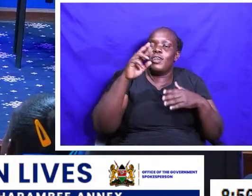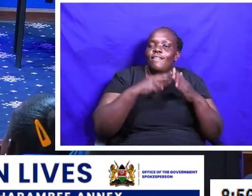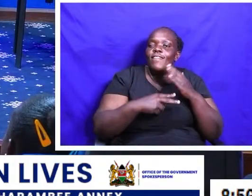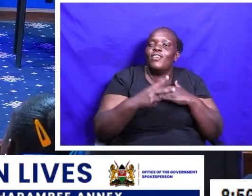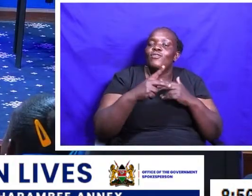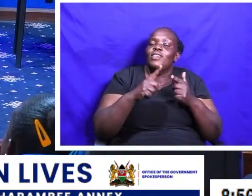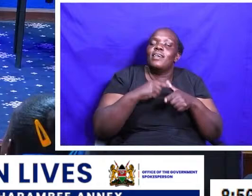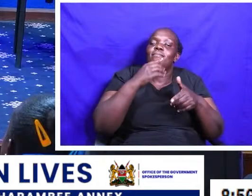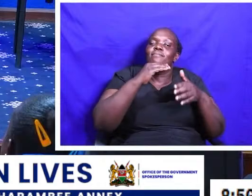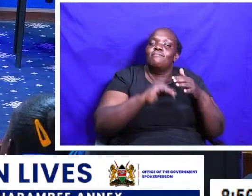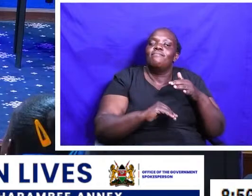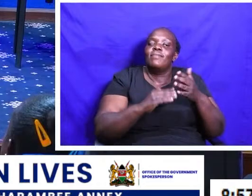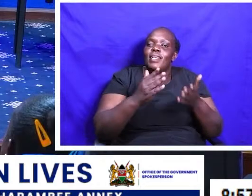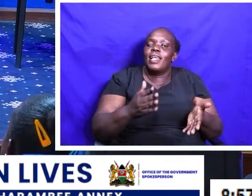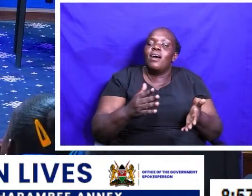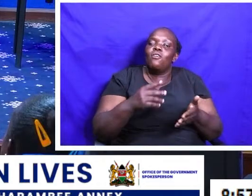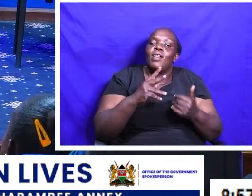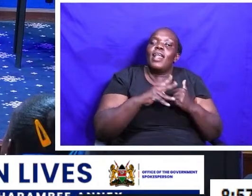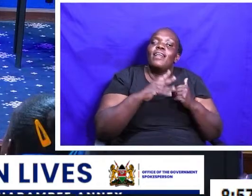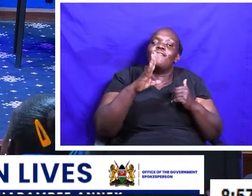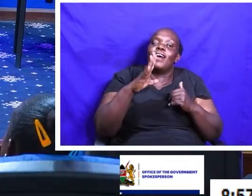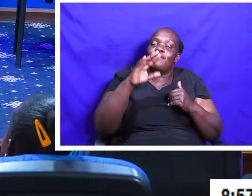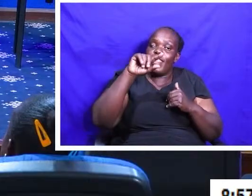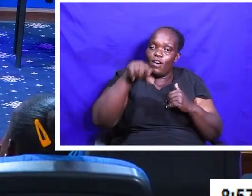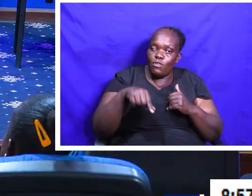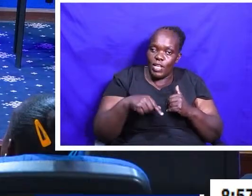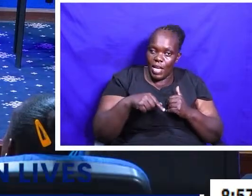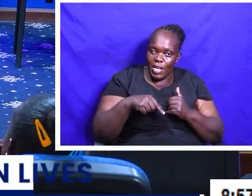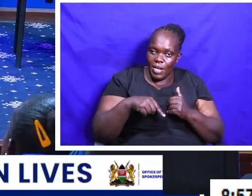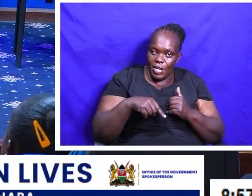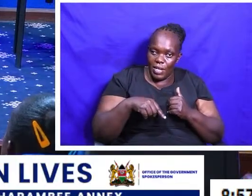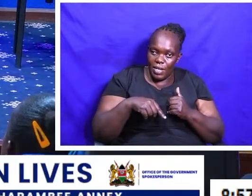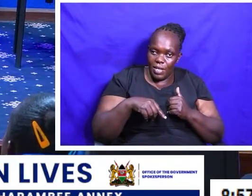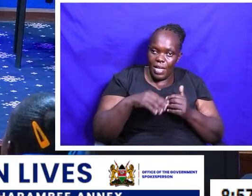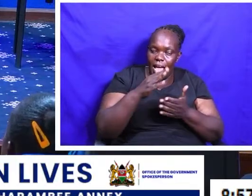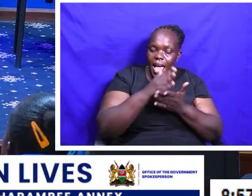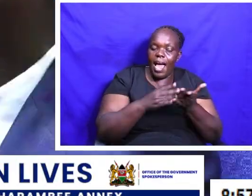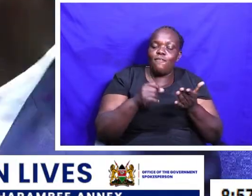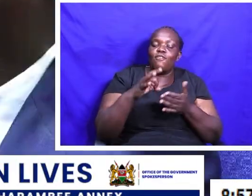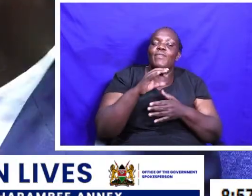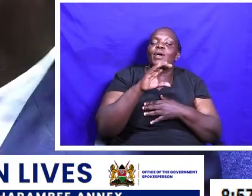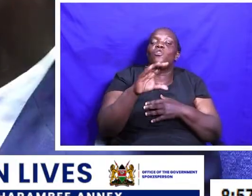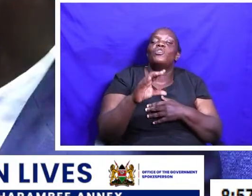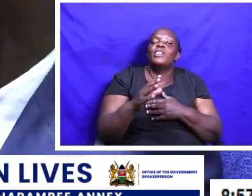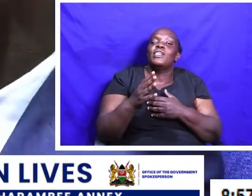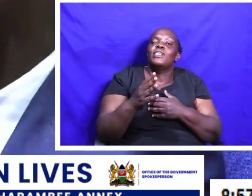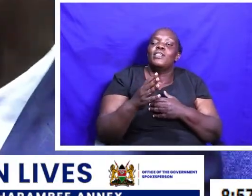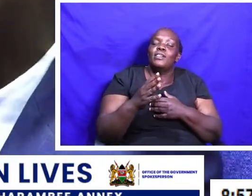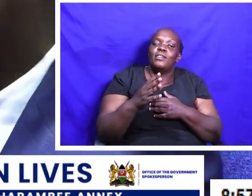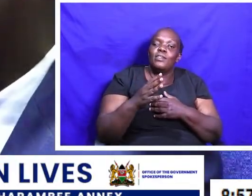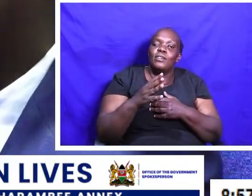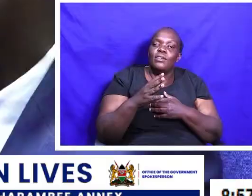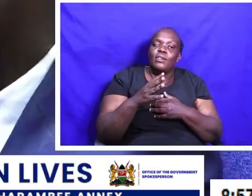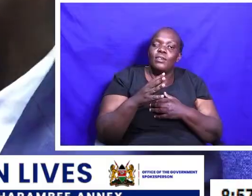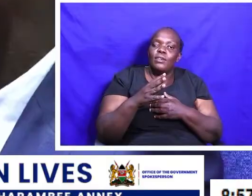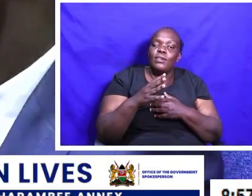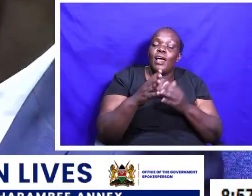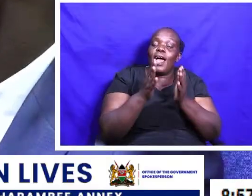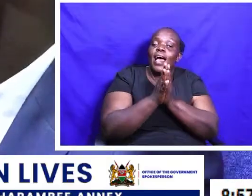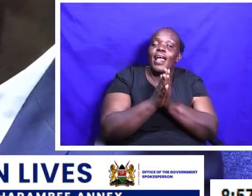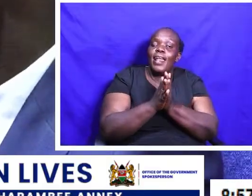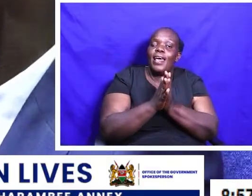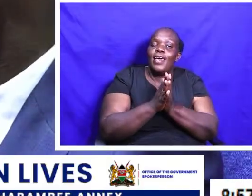and they reduced their bike cost to 95,000. Wow. Yeah. So almost half the price. Almost half the price.